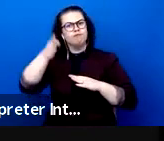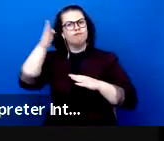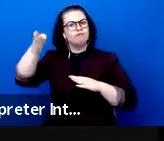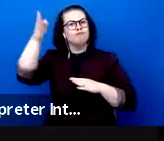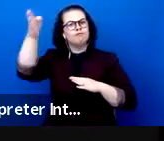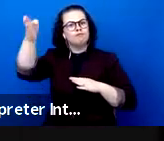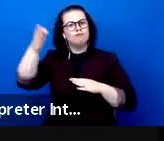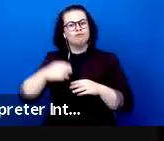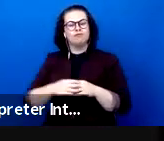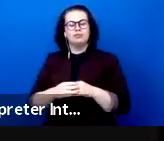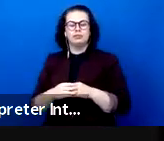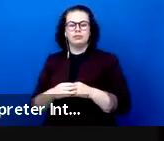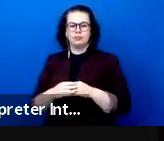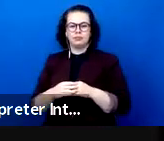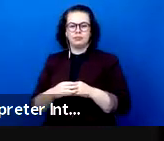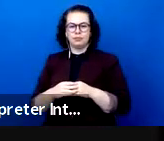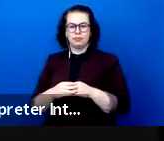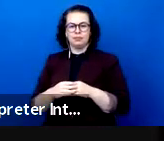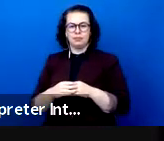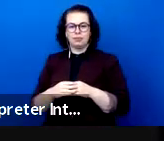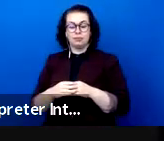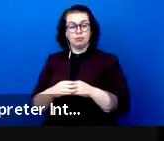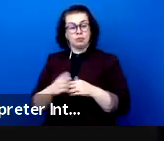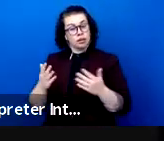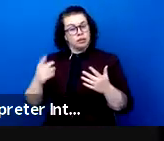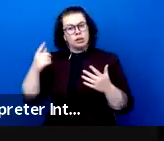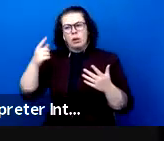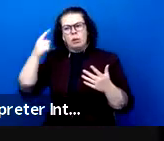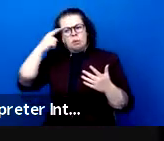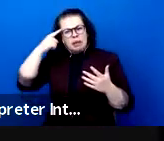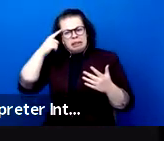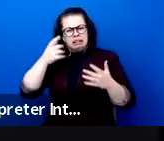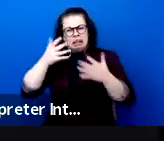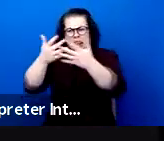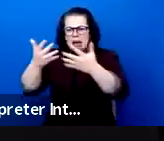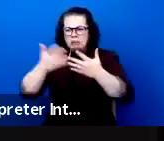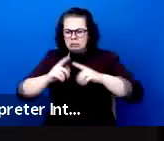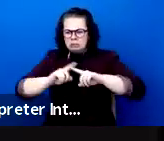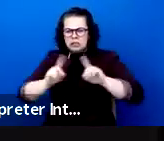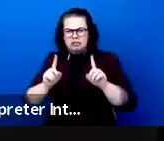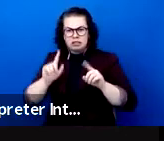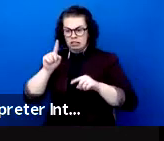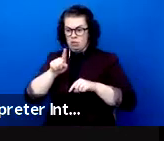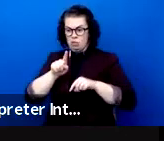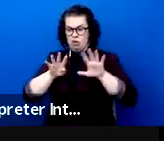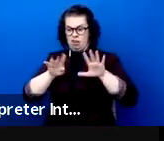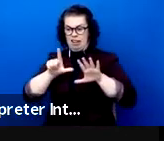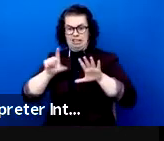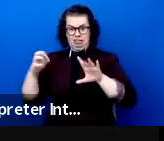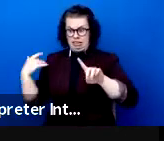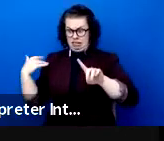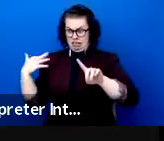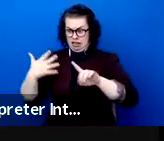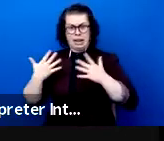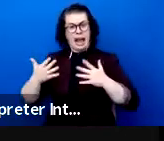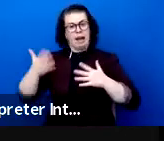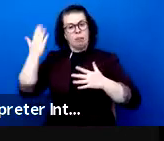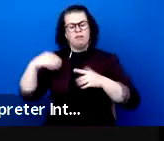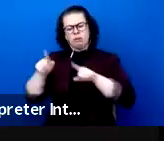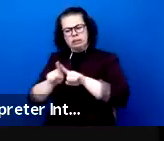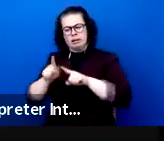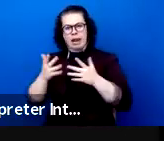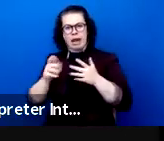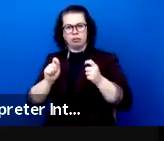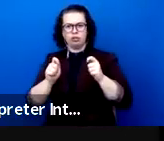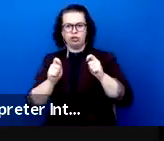its practice transformed over the last 40 years into multiple forms. Theatre for children